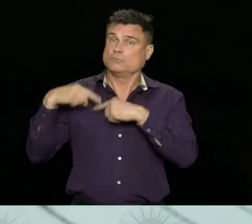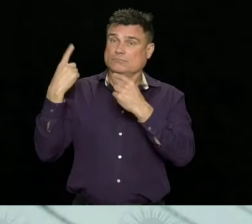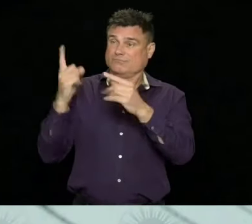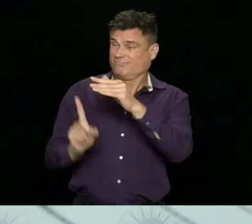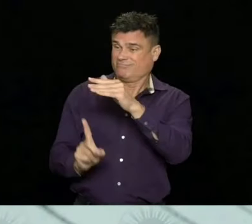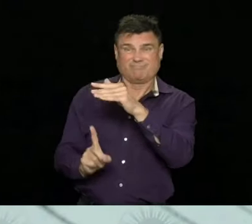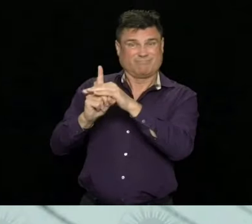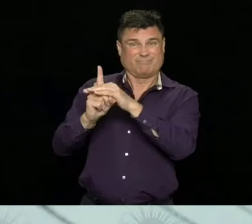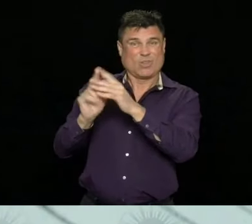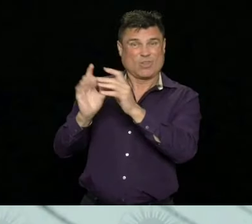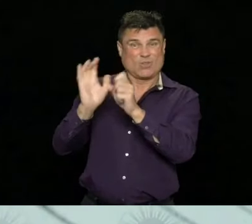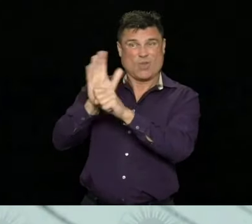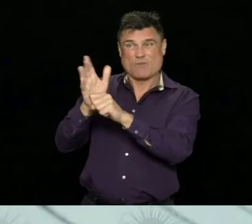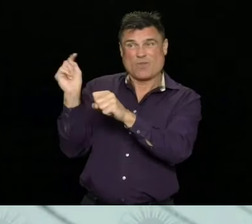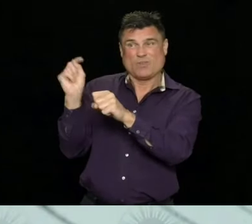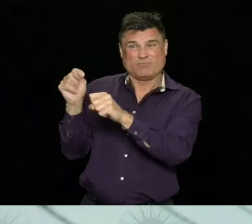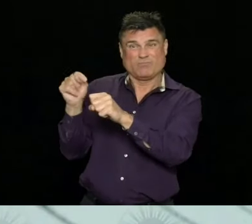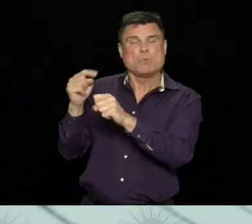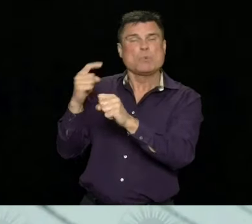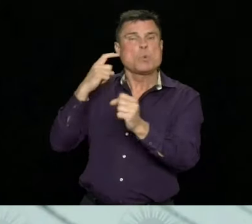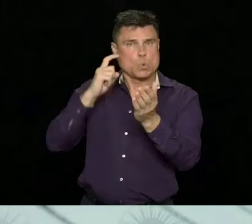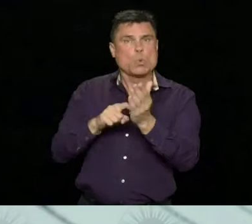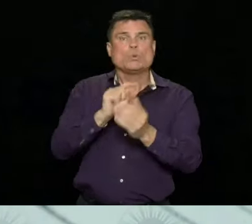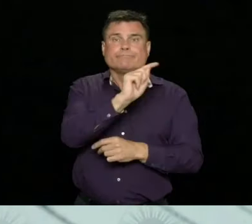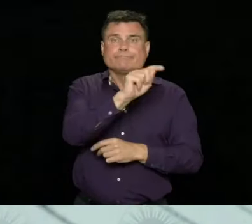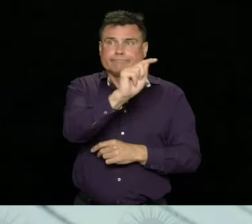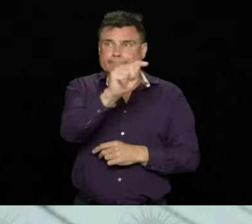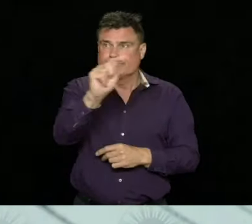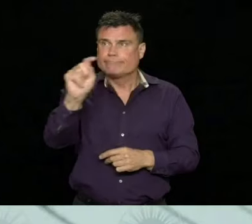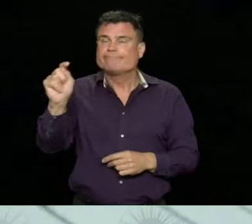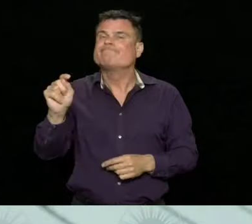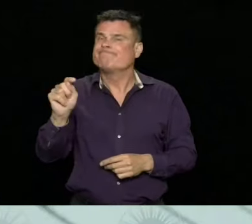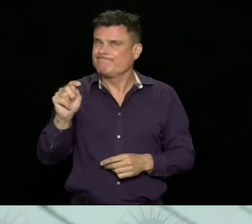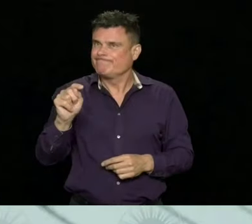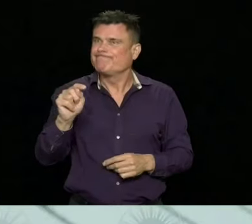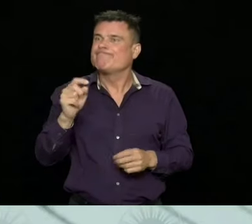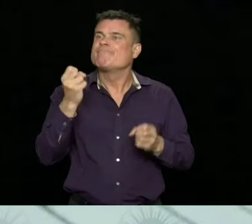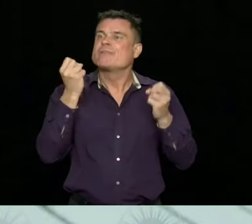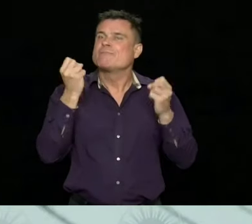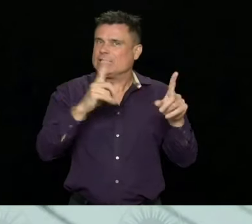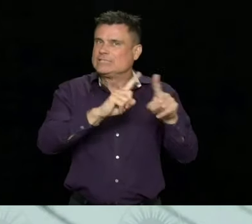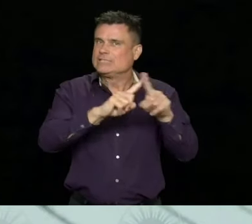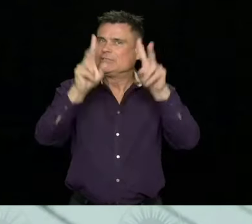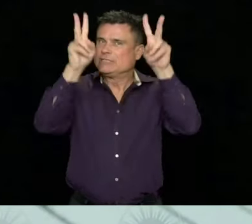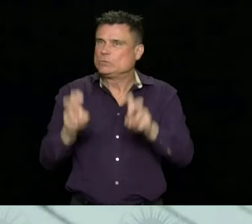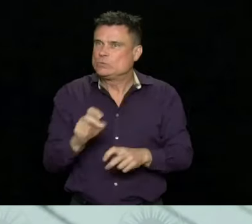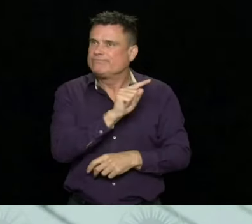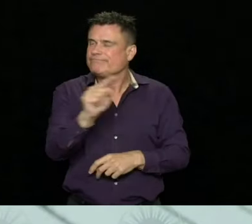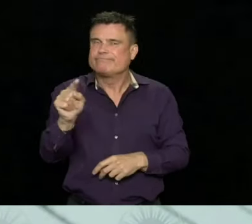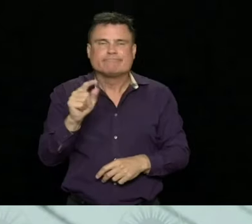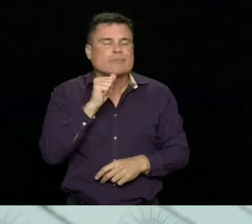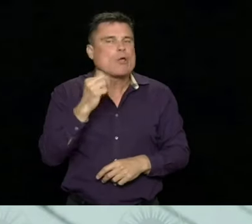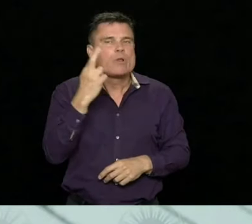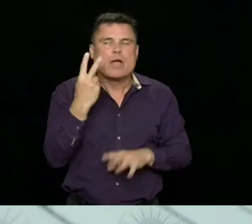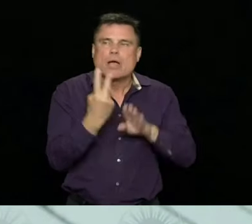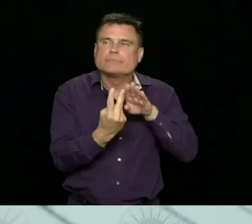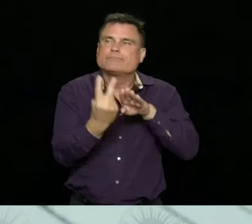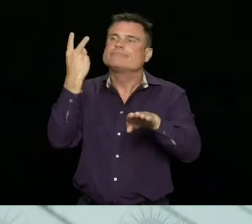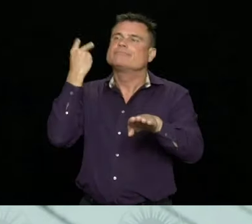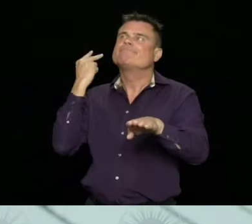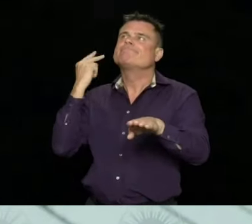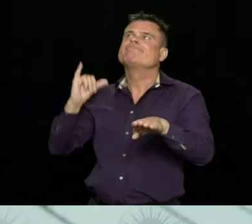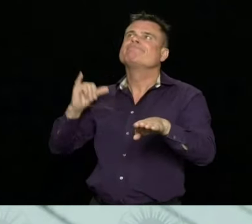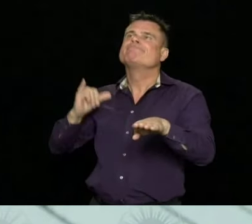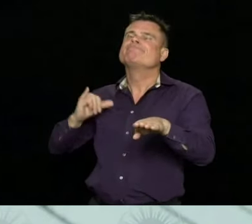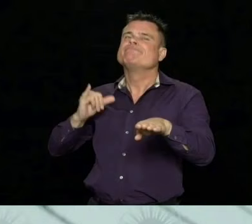identified that normally people never even thought about. I think paid sick leave is one area, whereas we